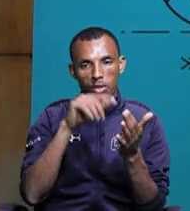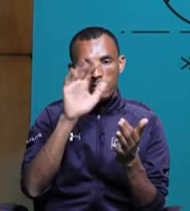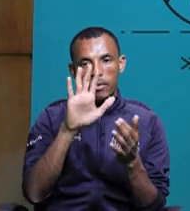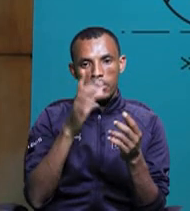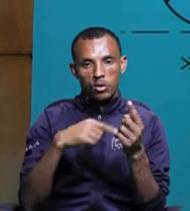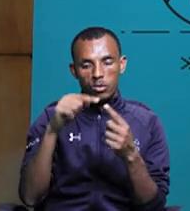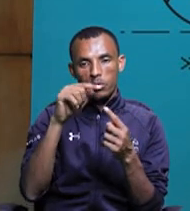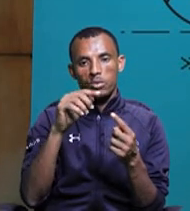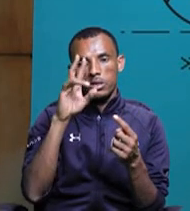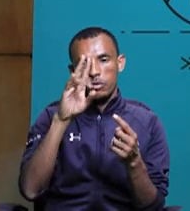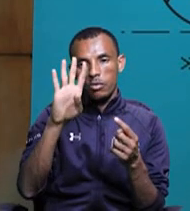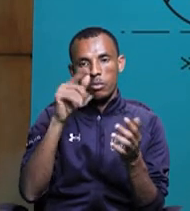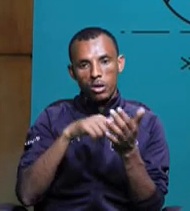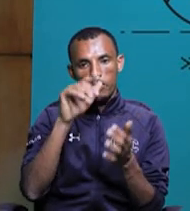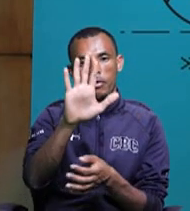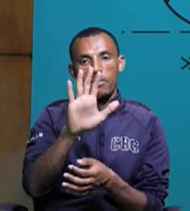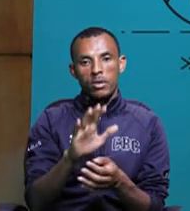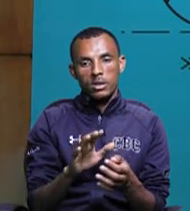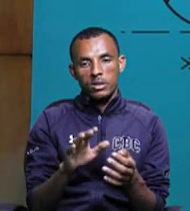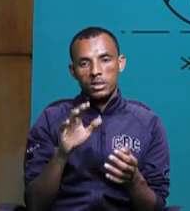to 74.5.